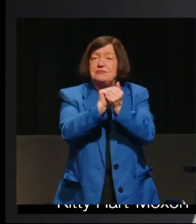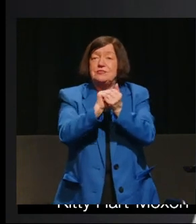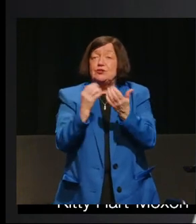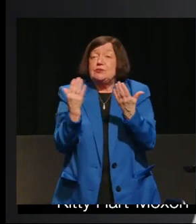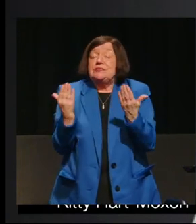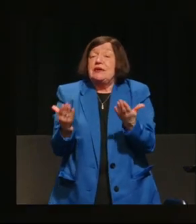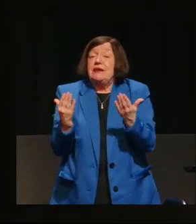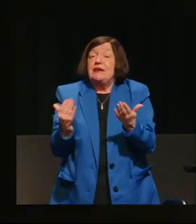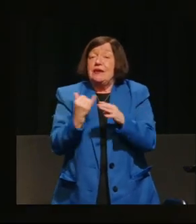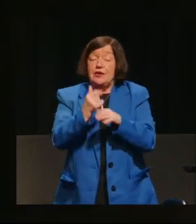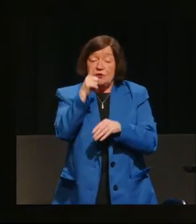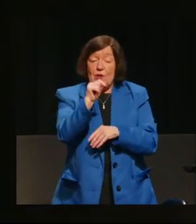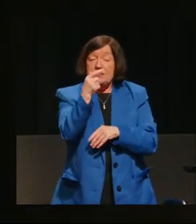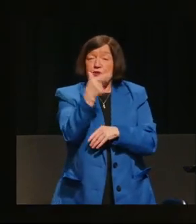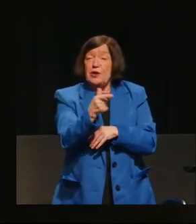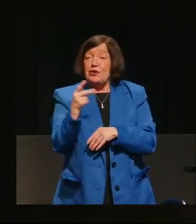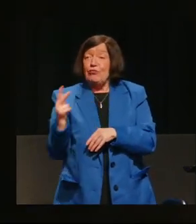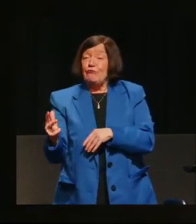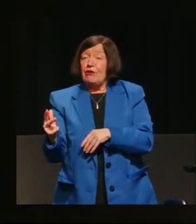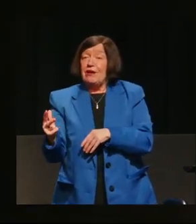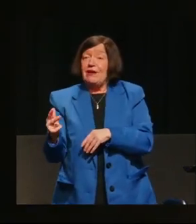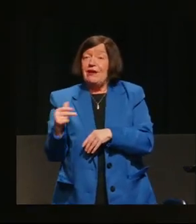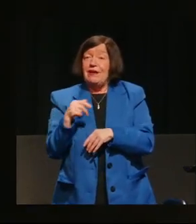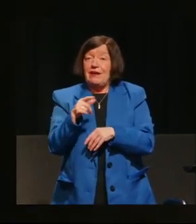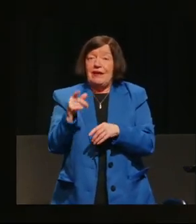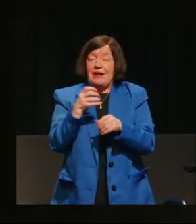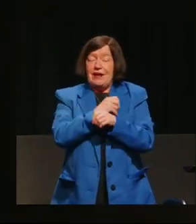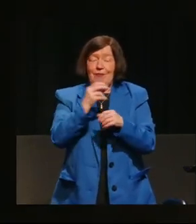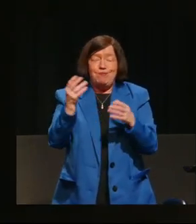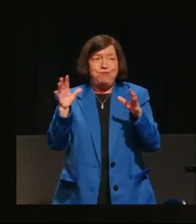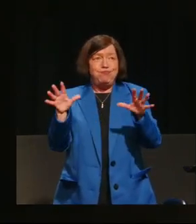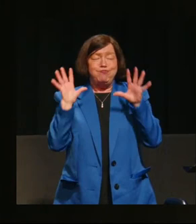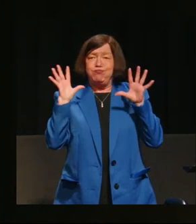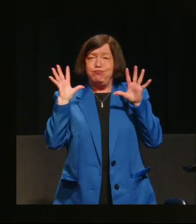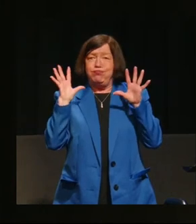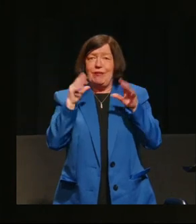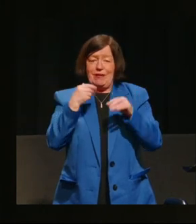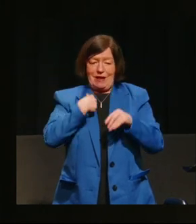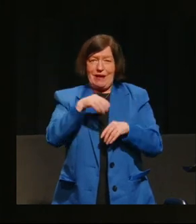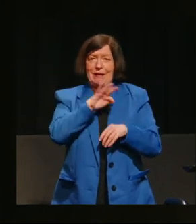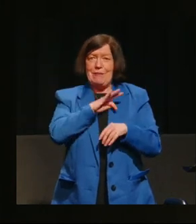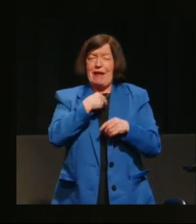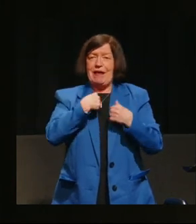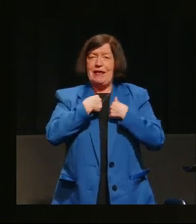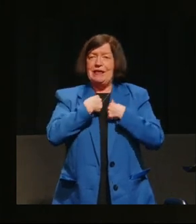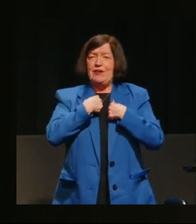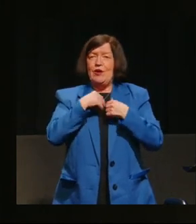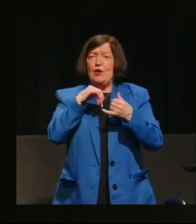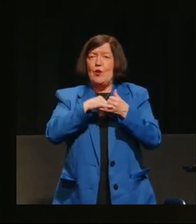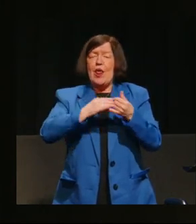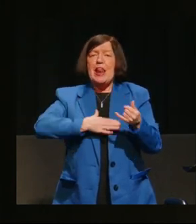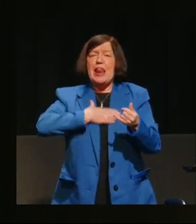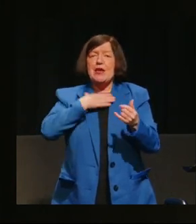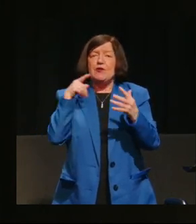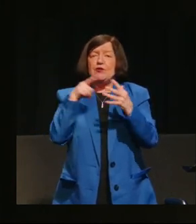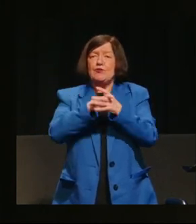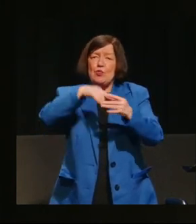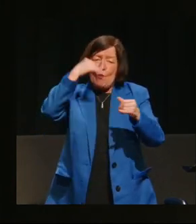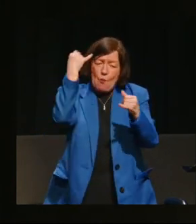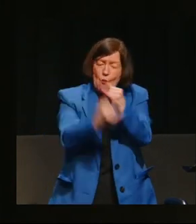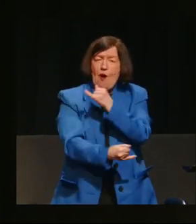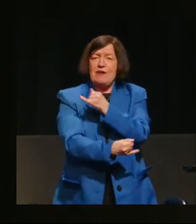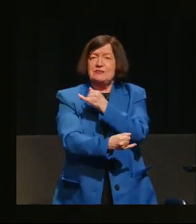Today, in 2023, it is barely credible to someone like myself, who lived through the worst of